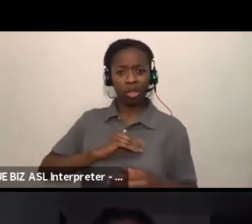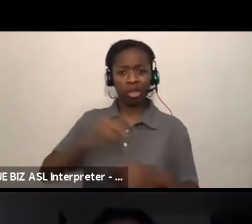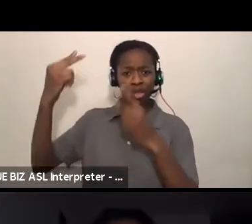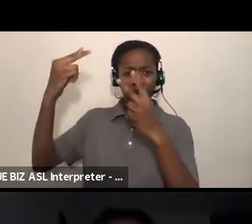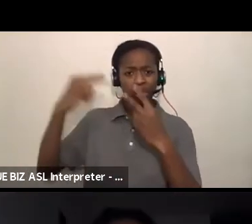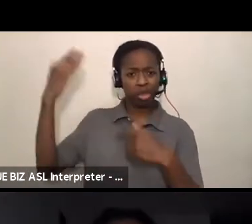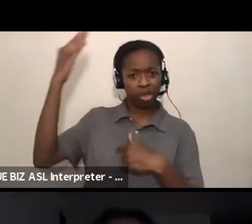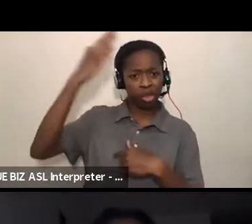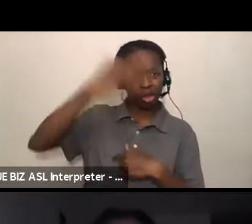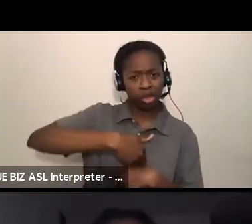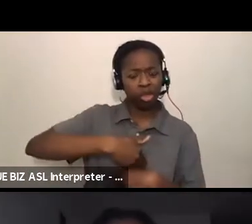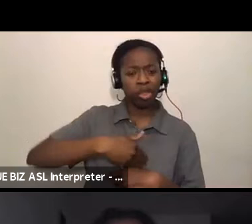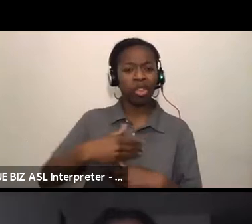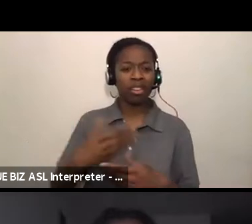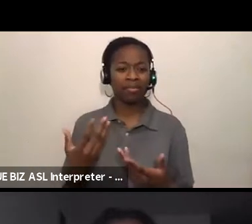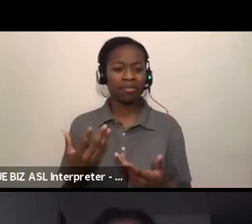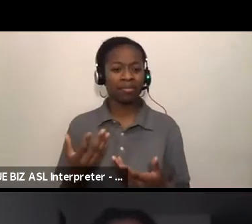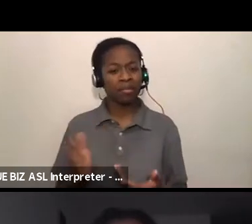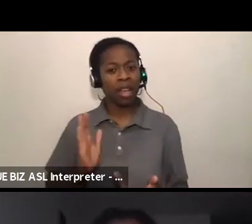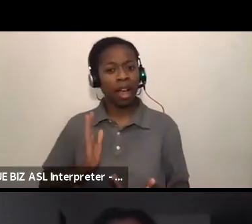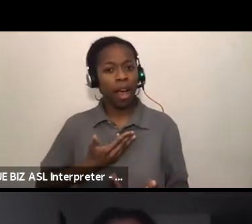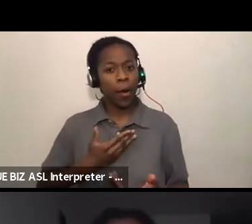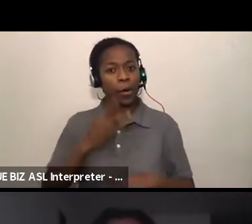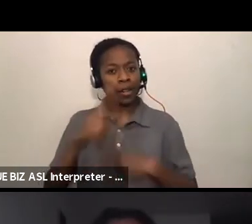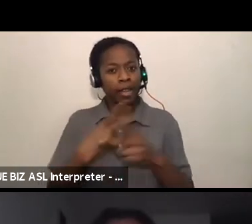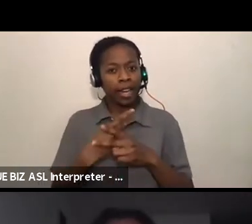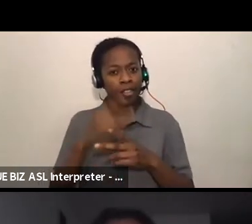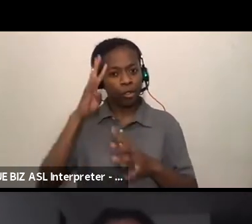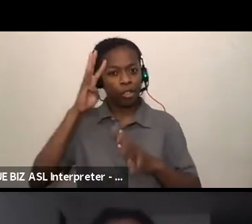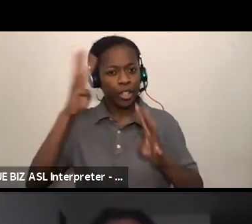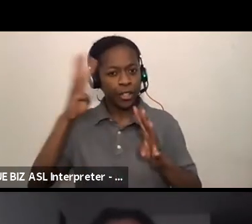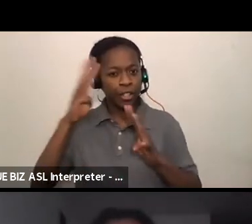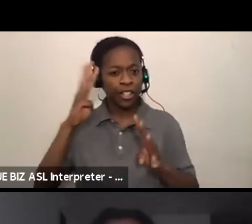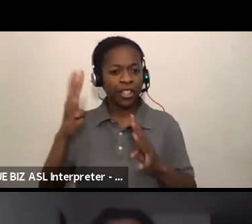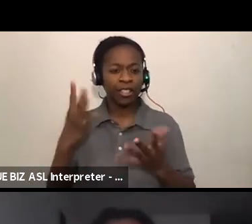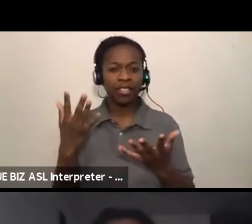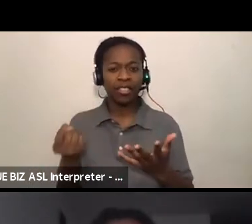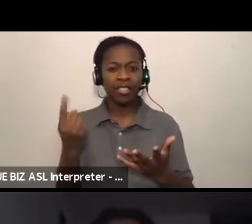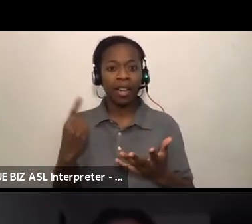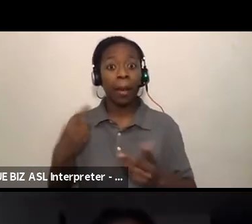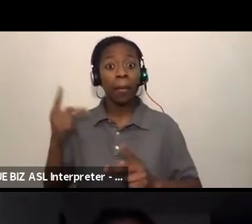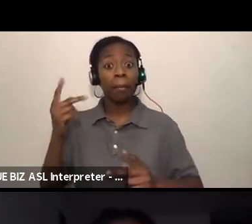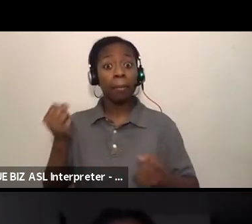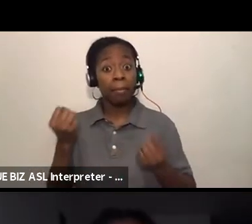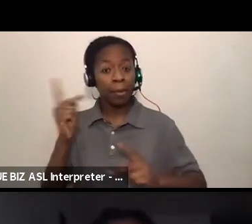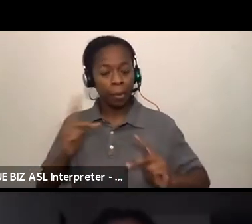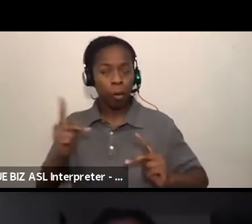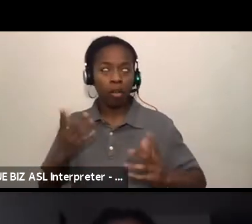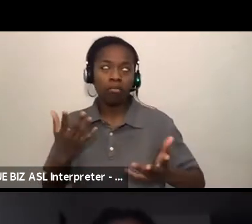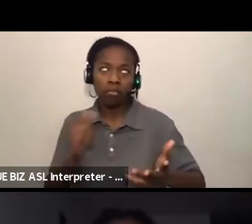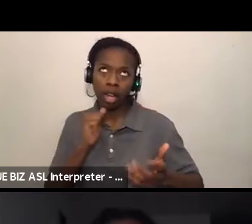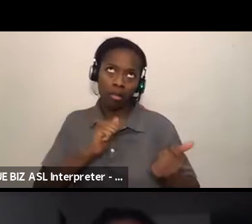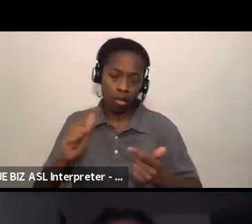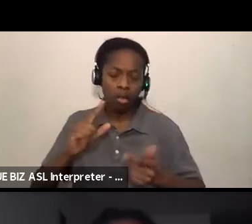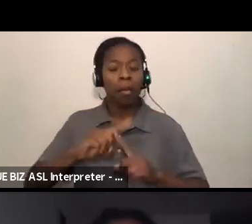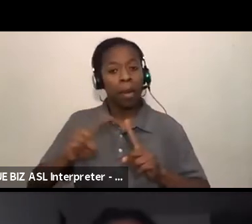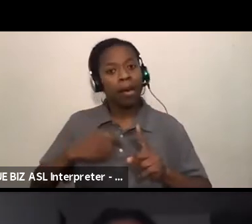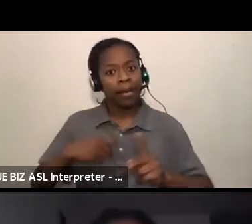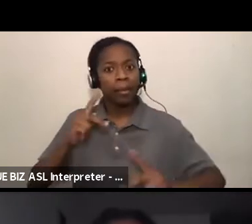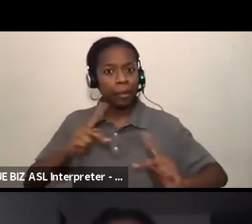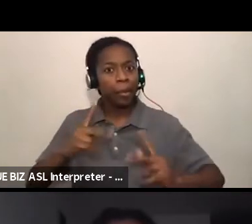the types of creation that we come from, because, you know, everybody wants to make it big. Well, not even say everybody, but people, you